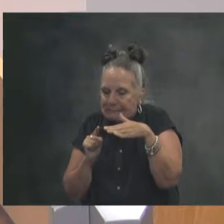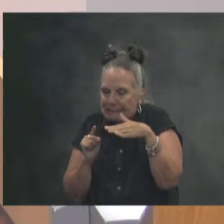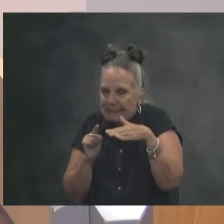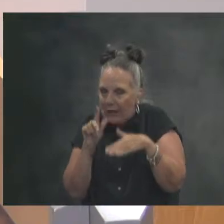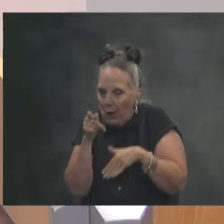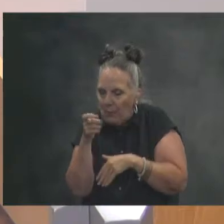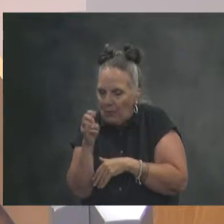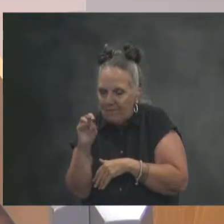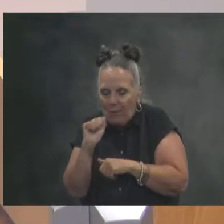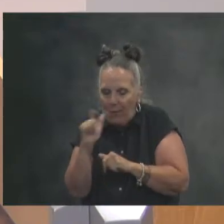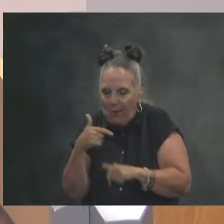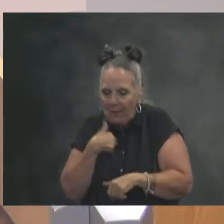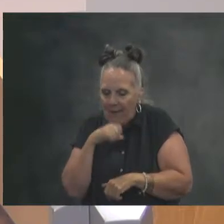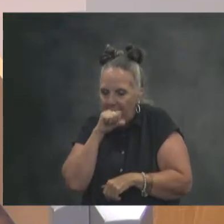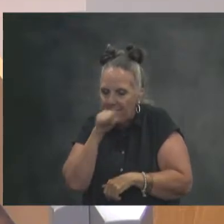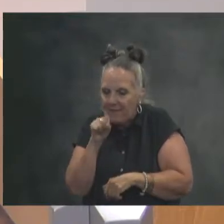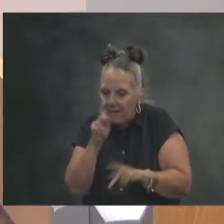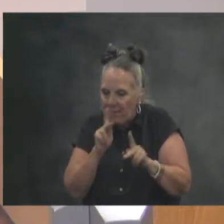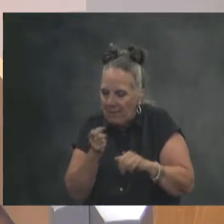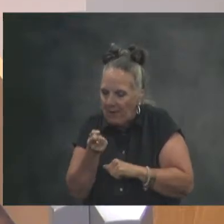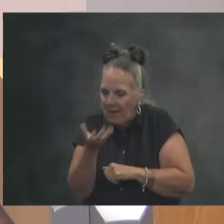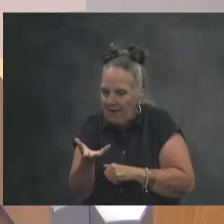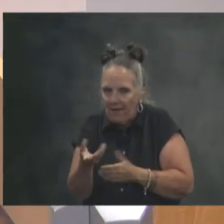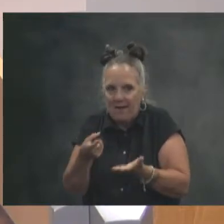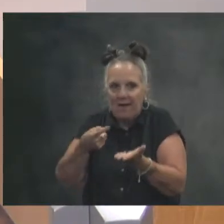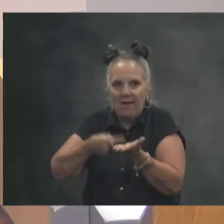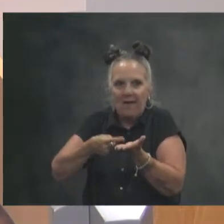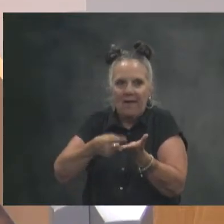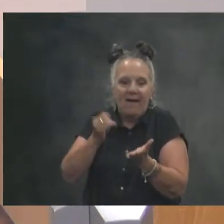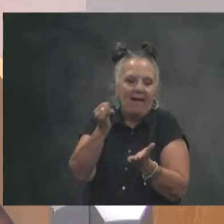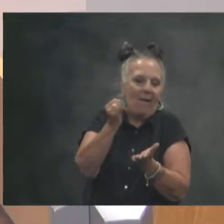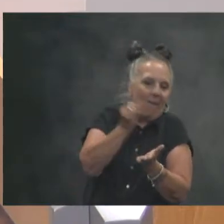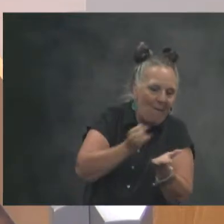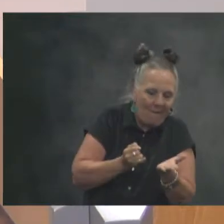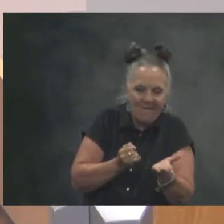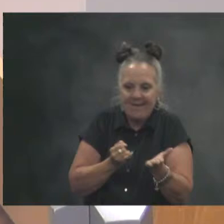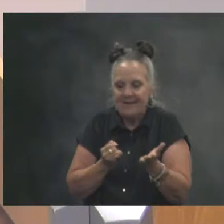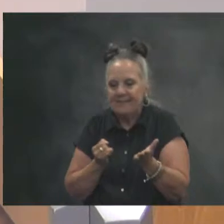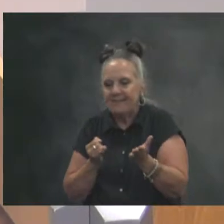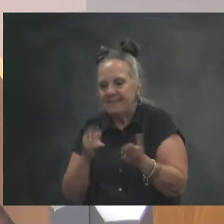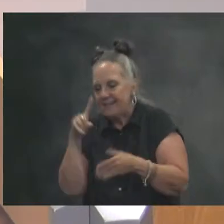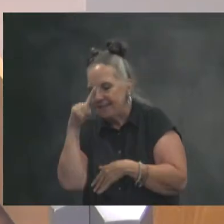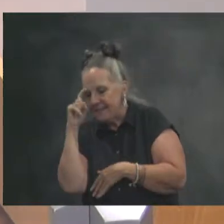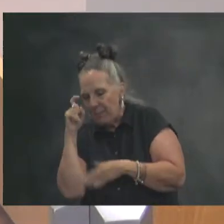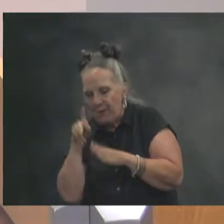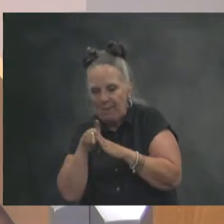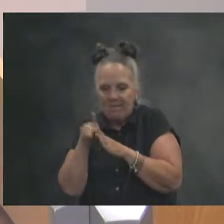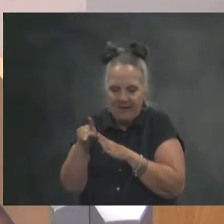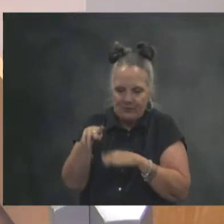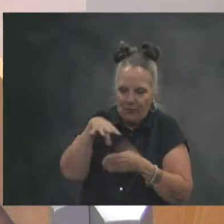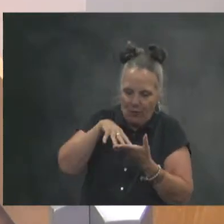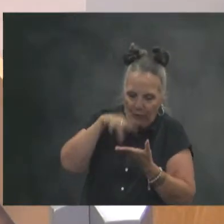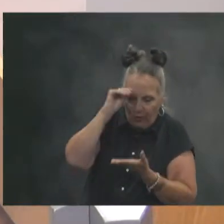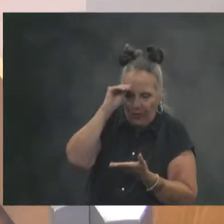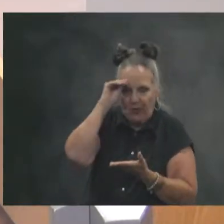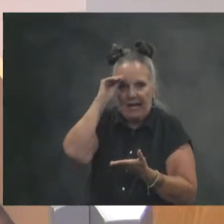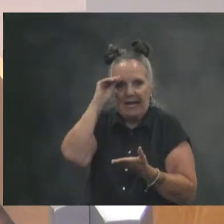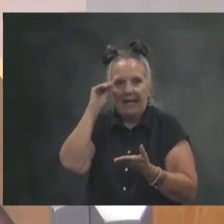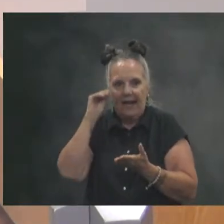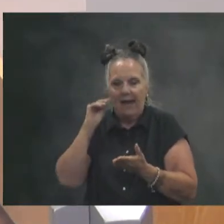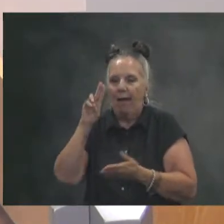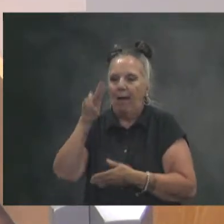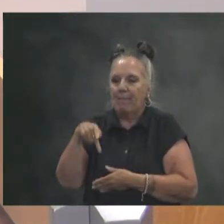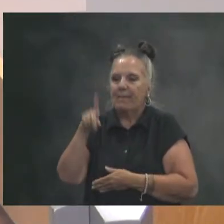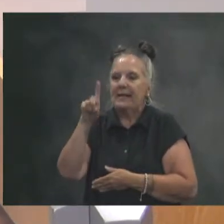there. And we're going to be talking about everything from arts and blueprint to summer professional learning and pre-K updates.